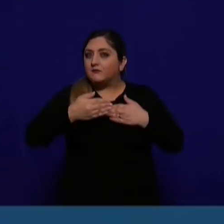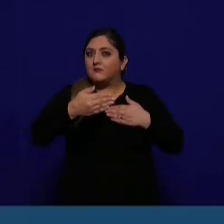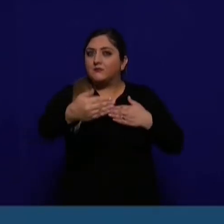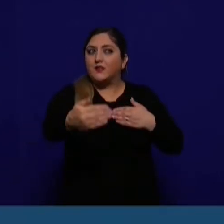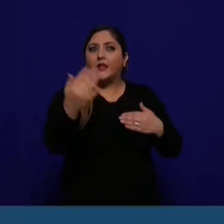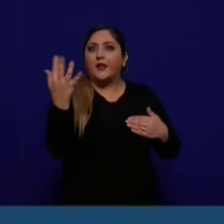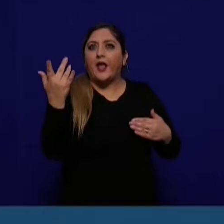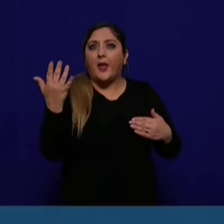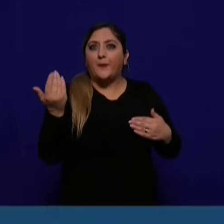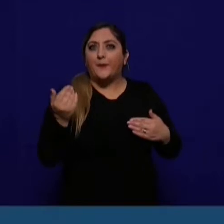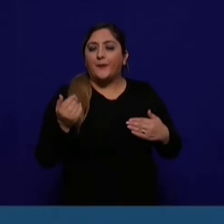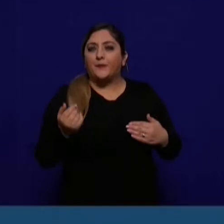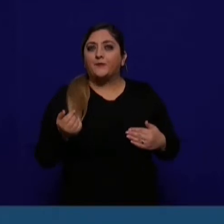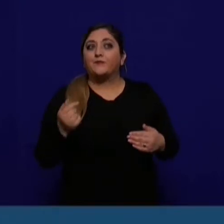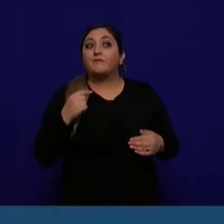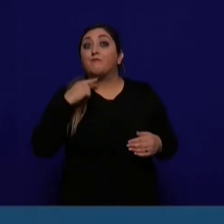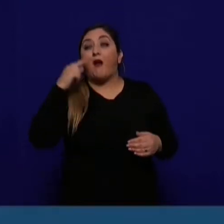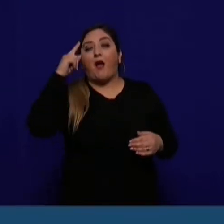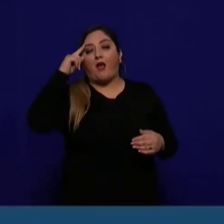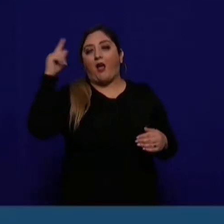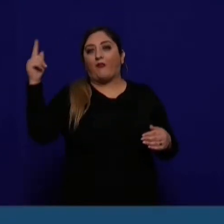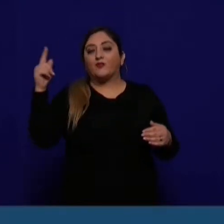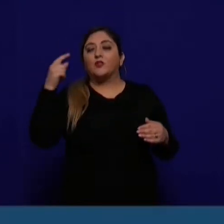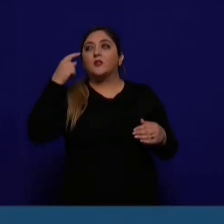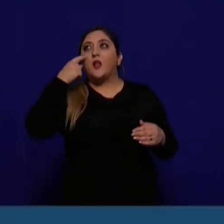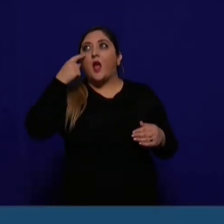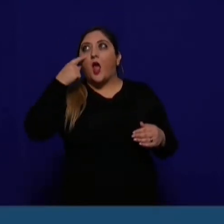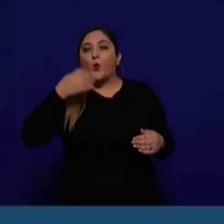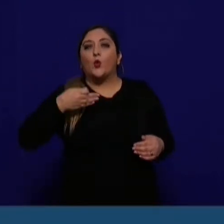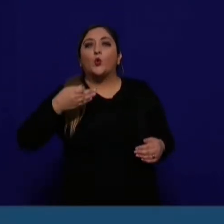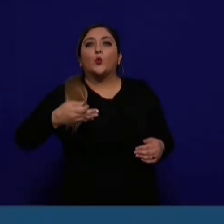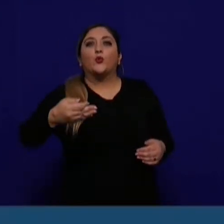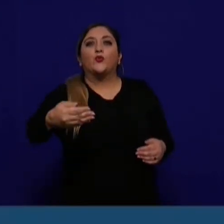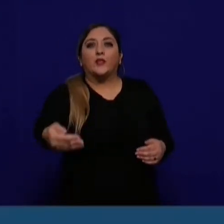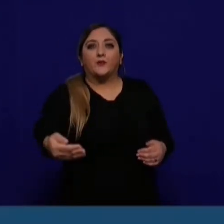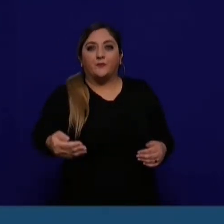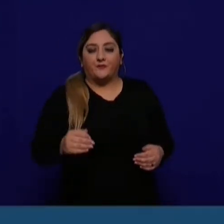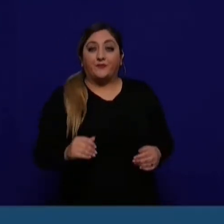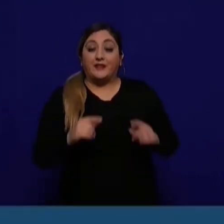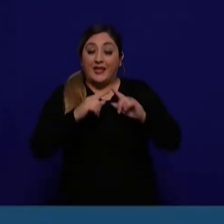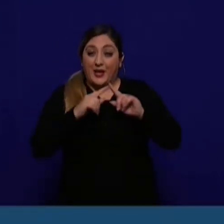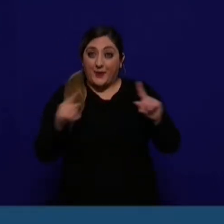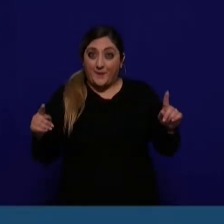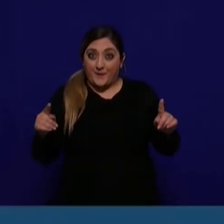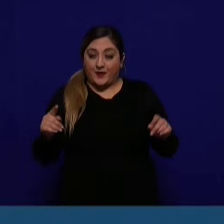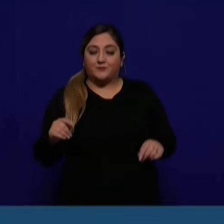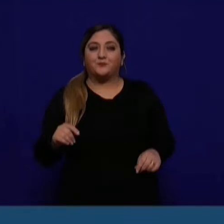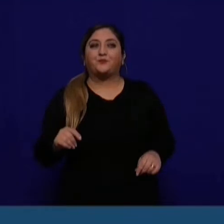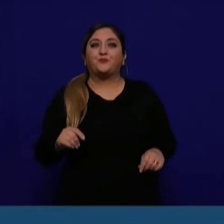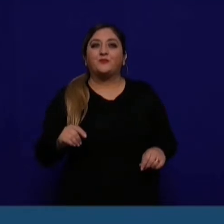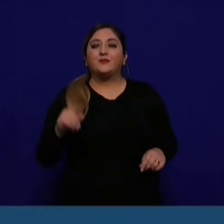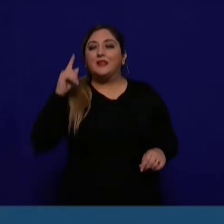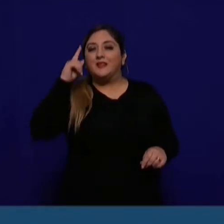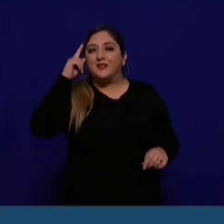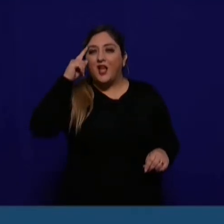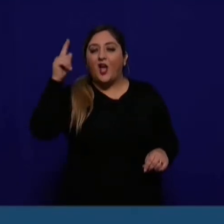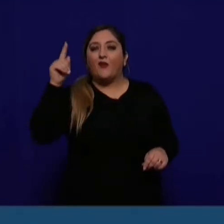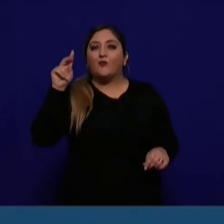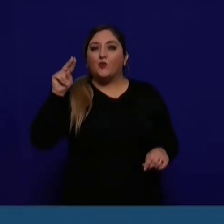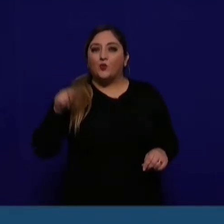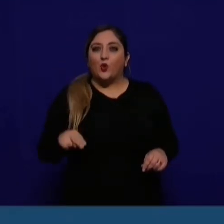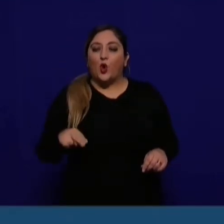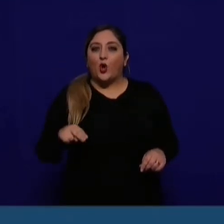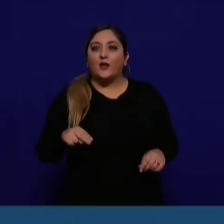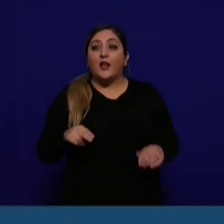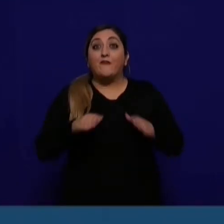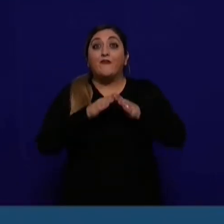ħaddu mis-servi għad irridu nkunu nafu. Però li sejjer tajjeb ħafna wkoll hija li aħna qegħdin naraw ukoll li l-manufatturi ta'